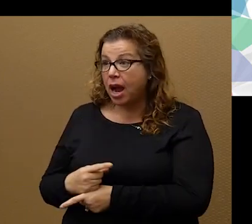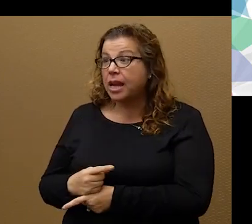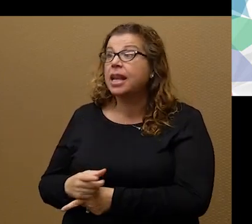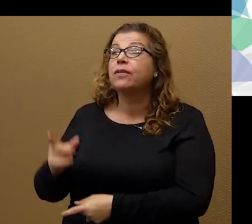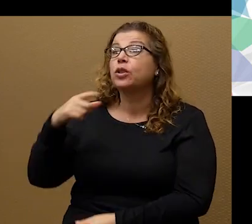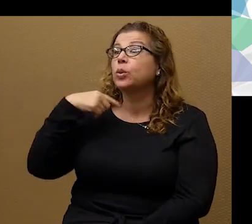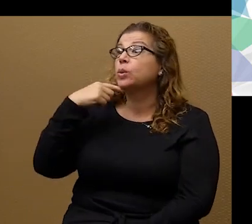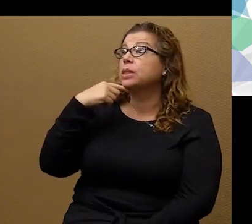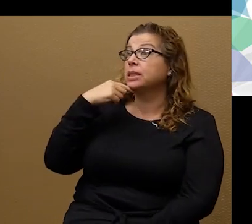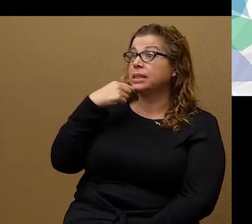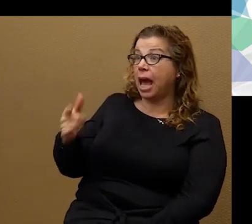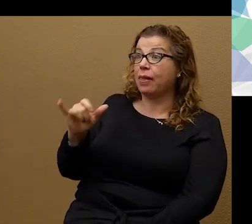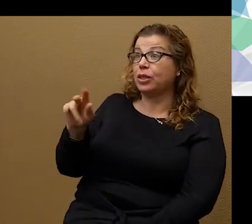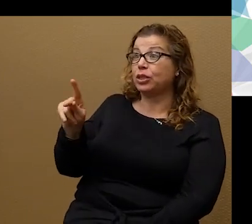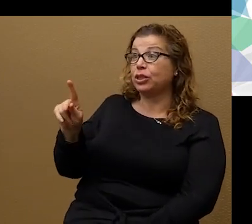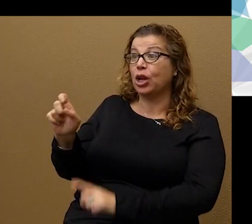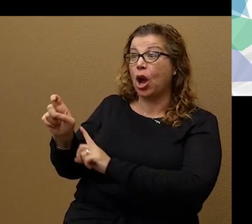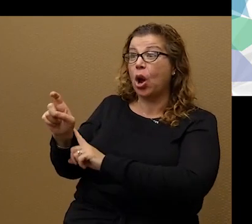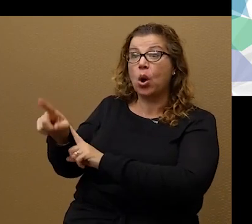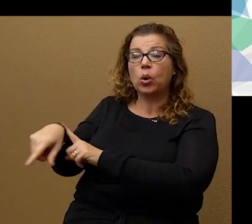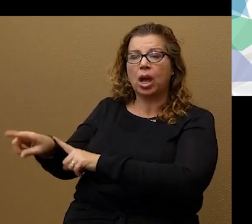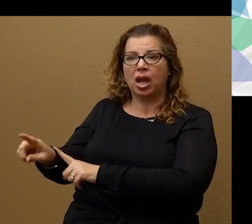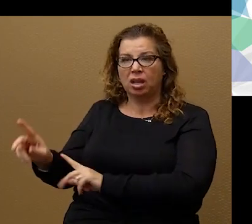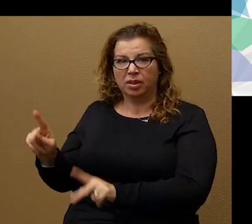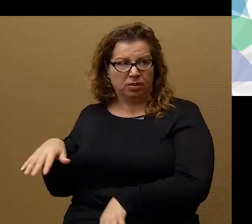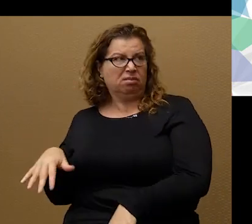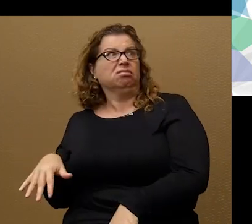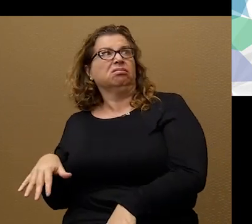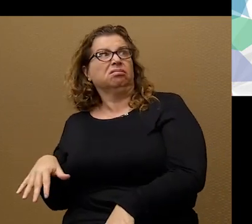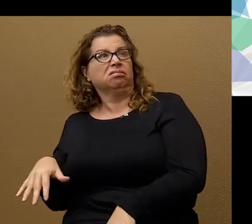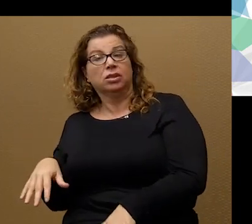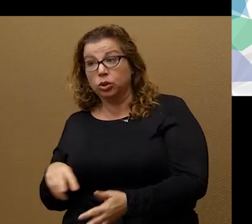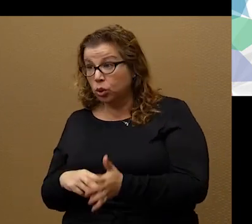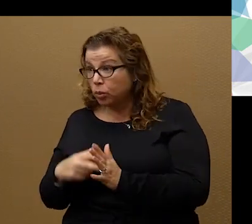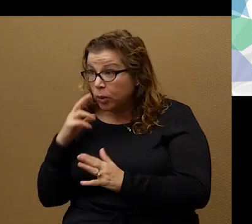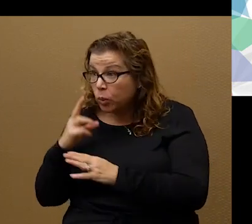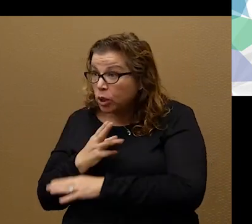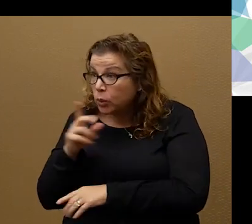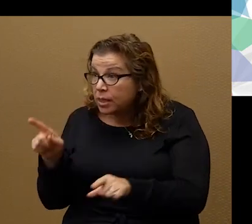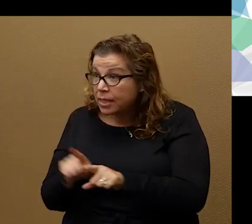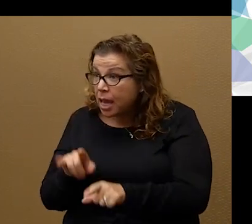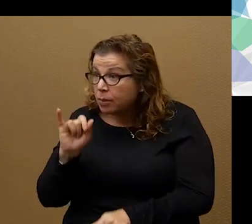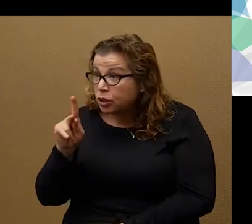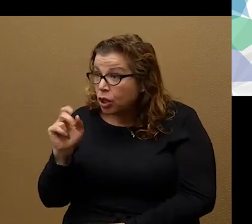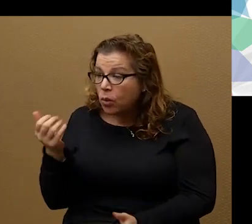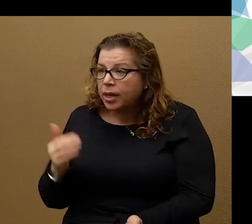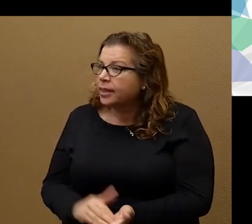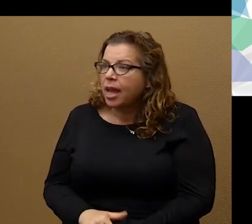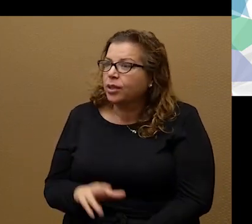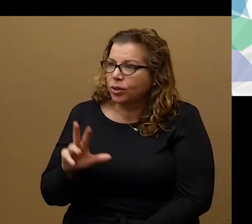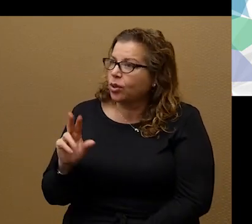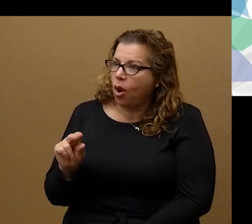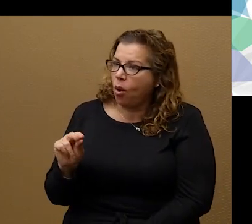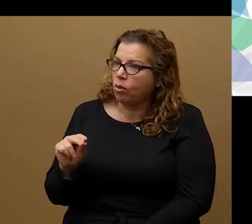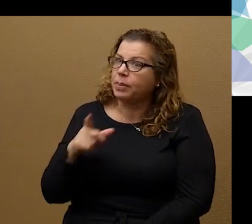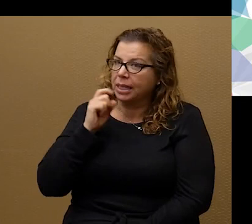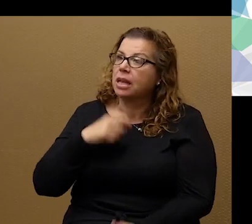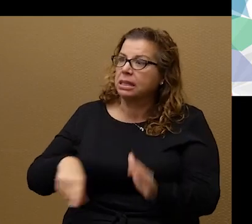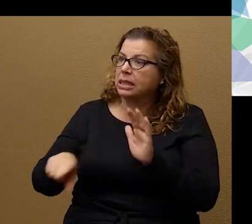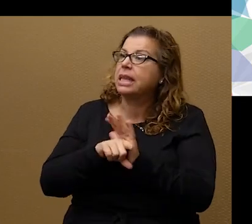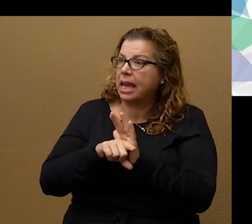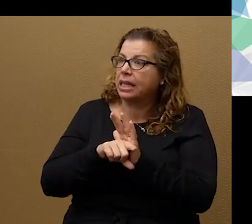at a party, and nobody laughs. Do you think you're going to go and say that joke again? Probably not. You were